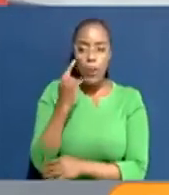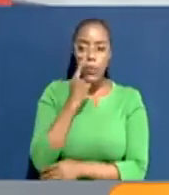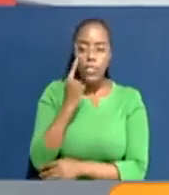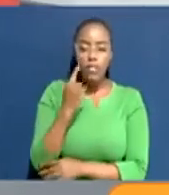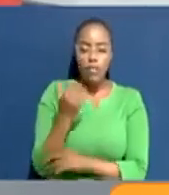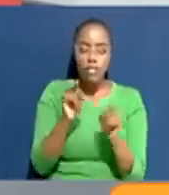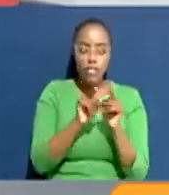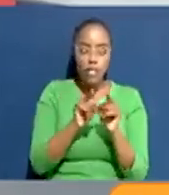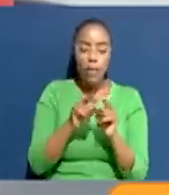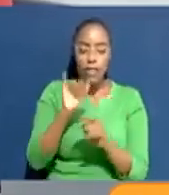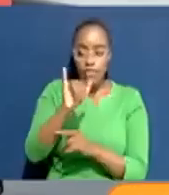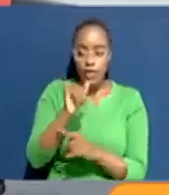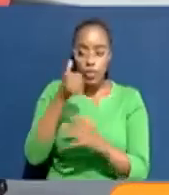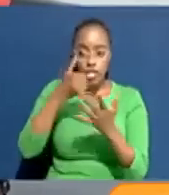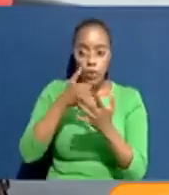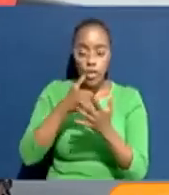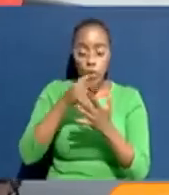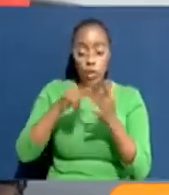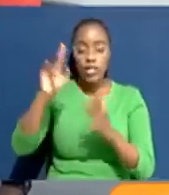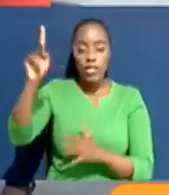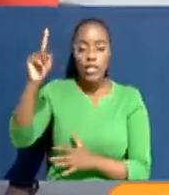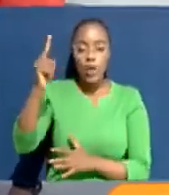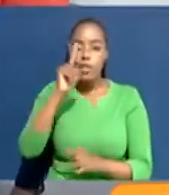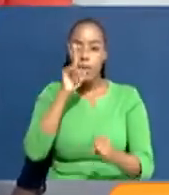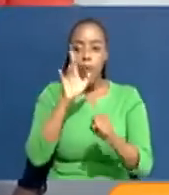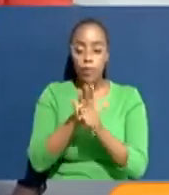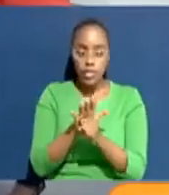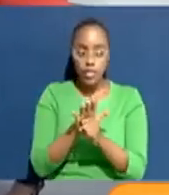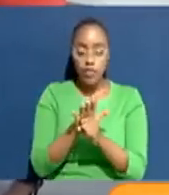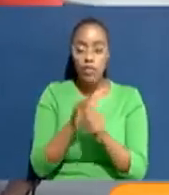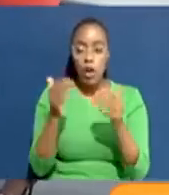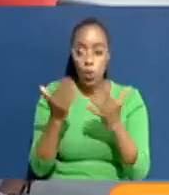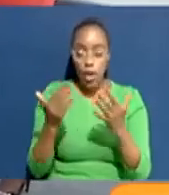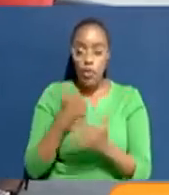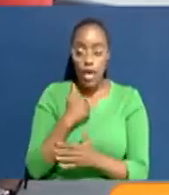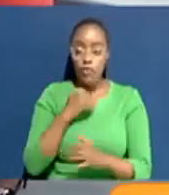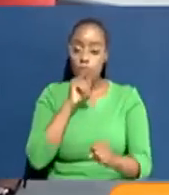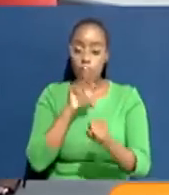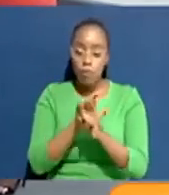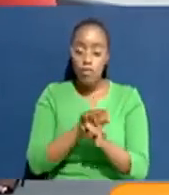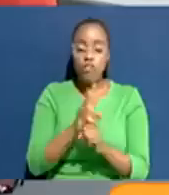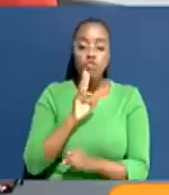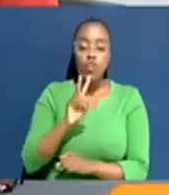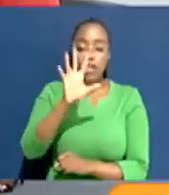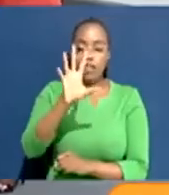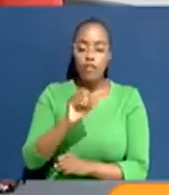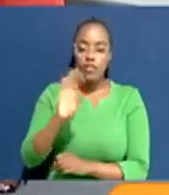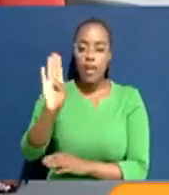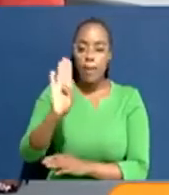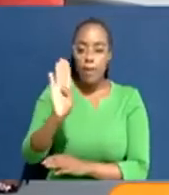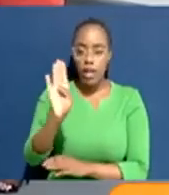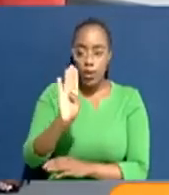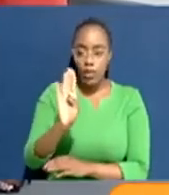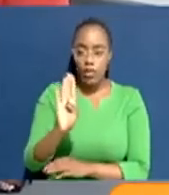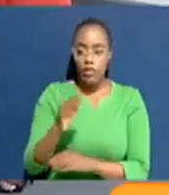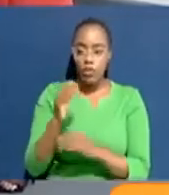at this. It was actually part of the Kenya Kwanza manifesto, where they pledged to have 250 billion shillings